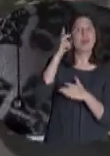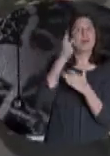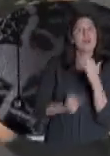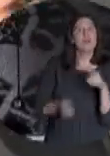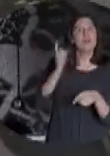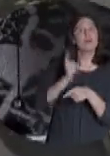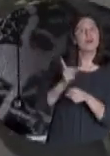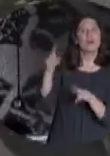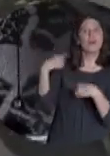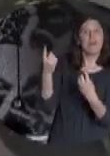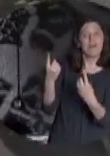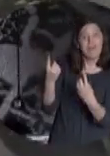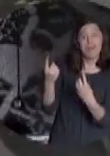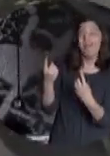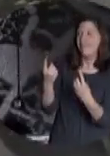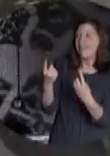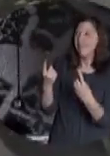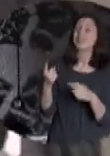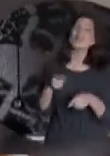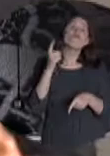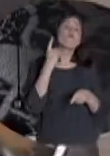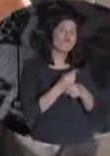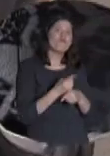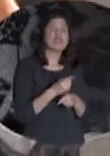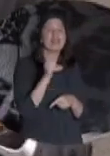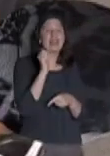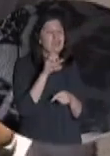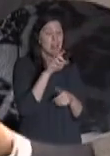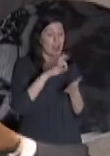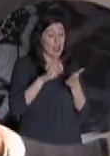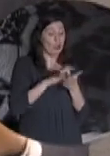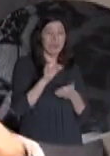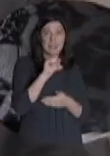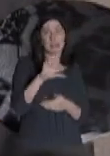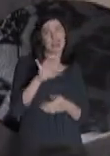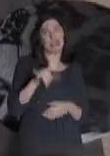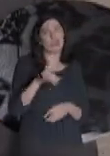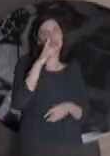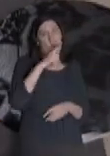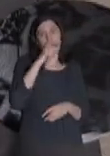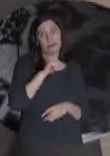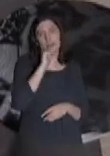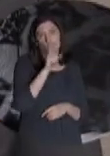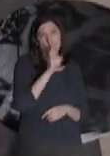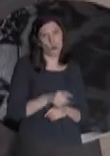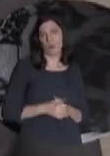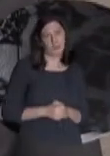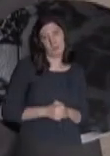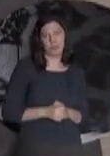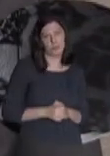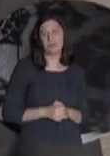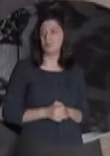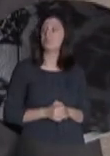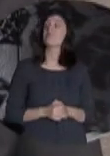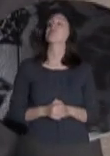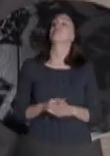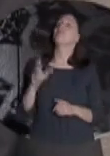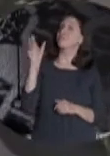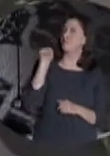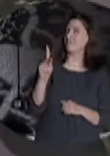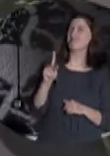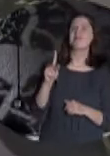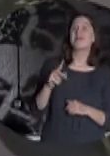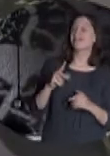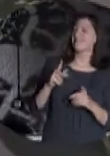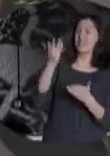whole time. Sure. So. And also, like we talked about before, about the counting the seconds, that's a myth. That's not something that is really accurate. Well, you just